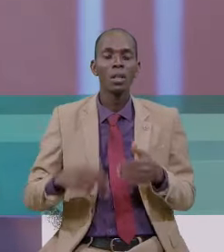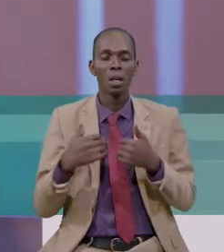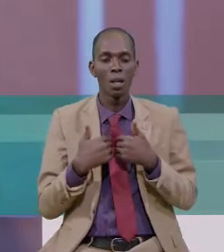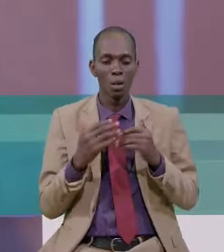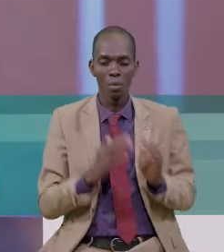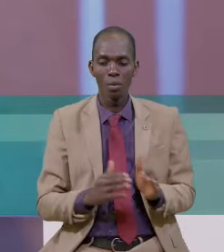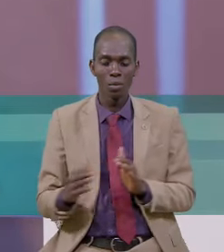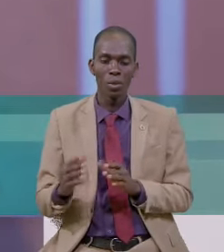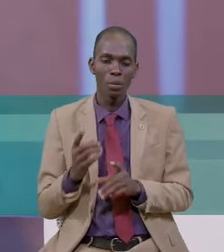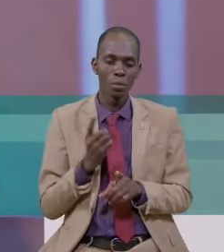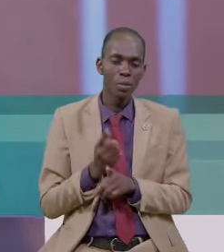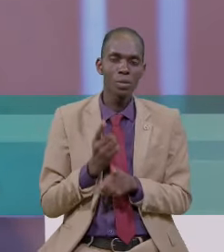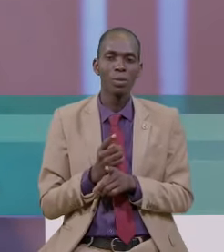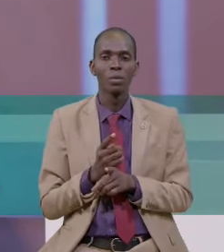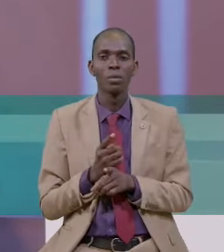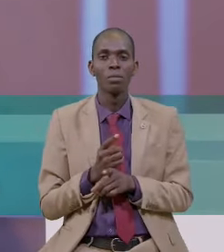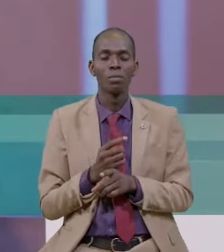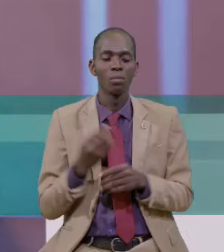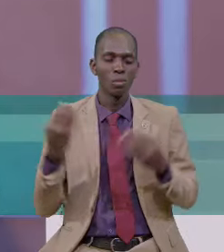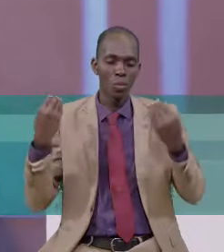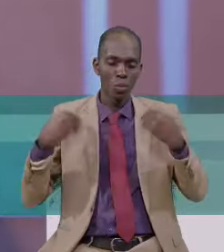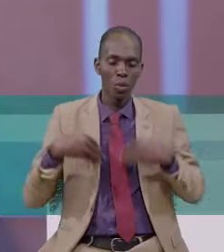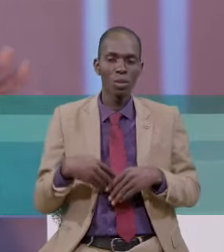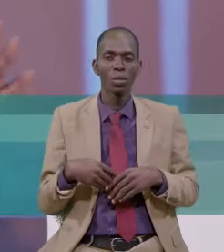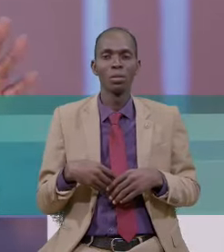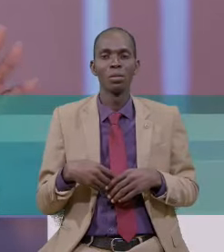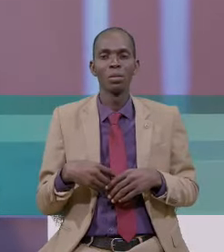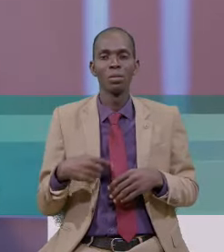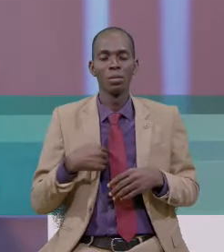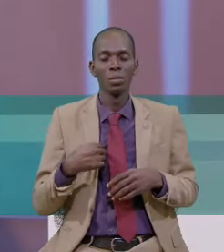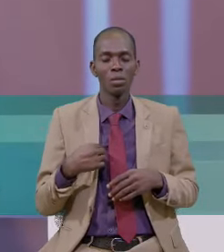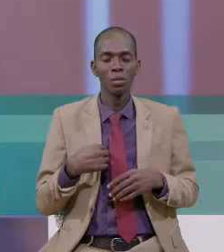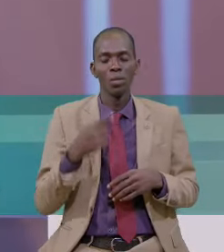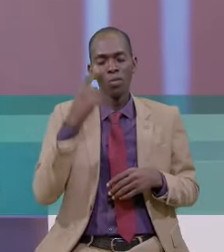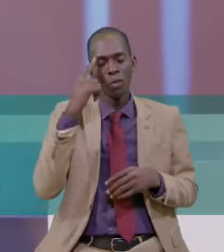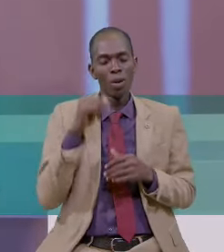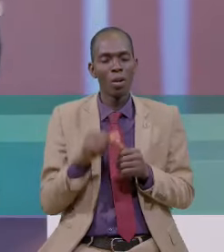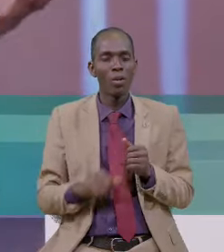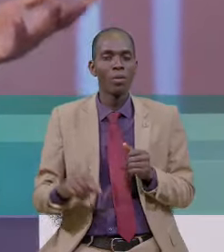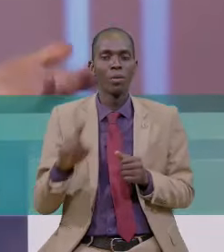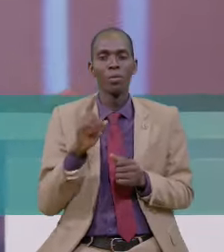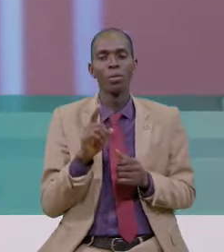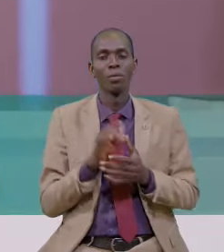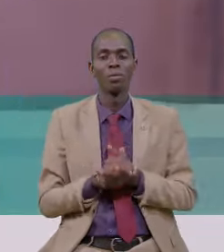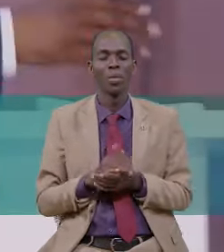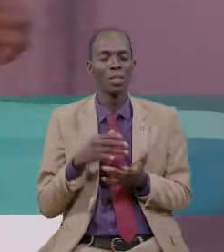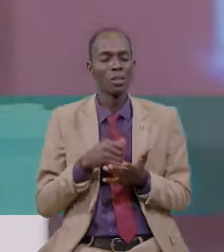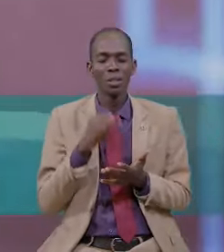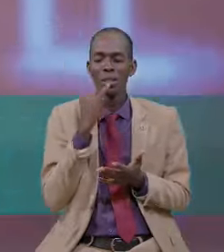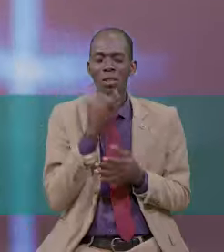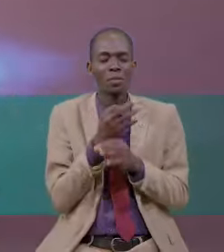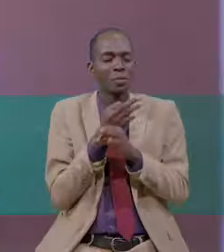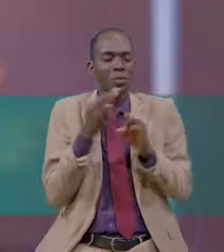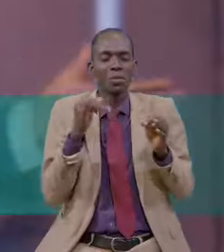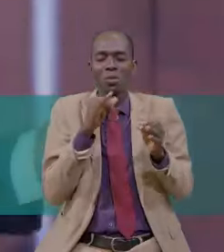appropriate uniform, wedding garment for everyone. And he's free. Go there